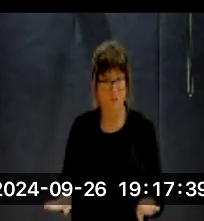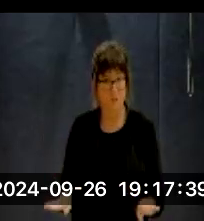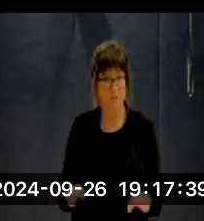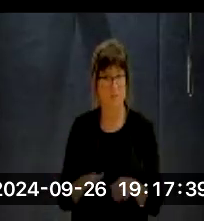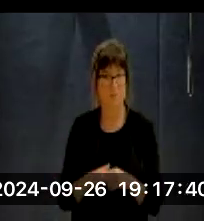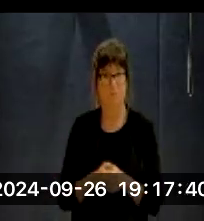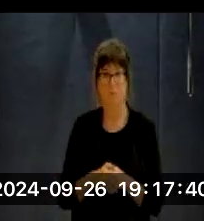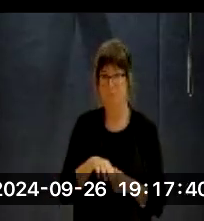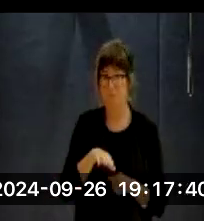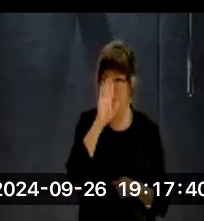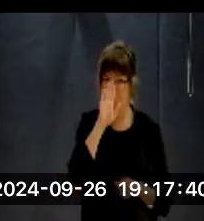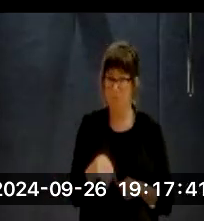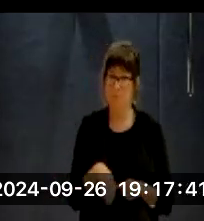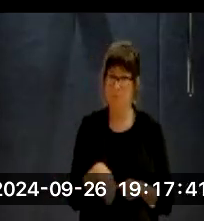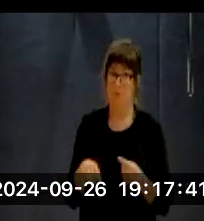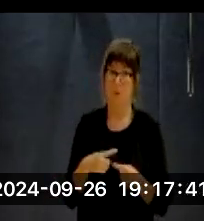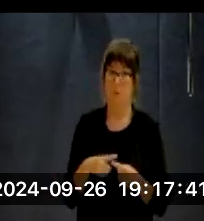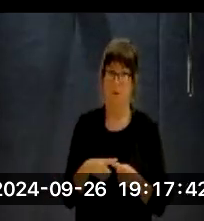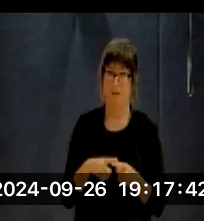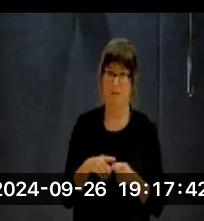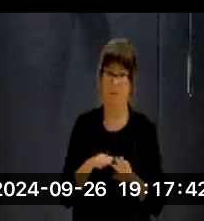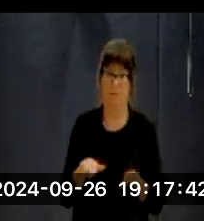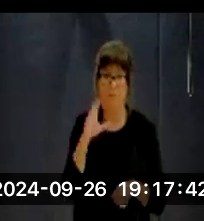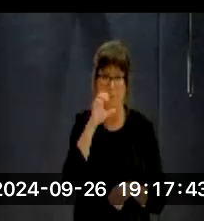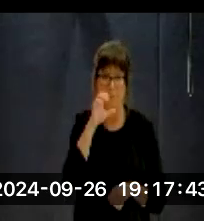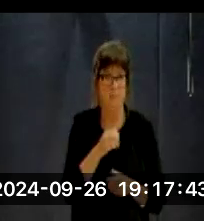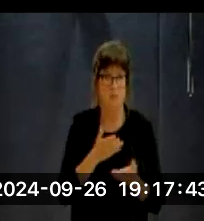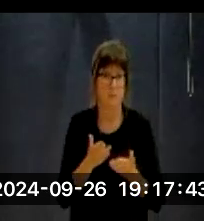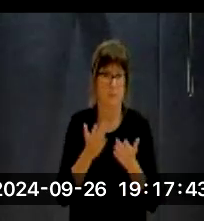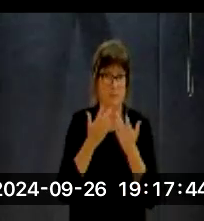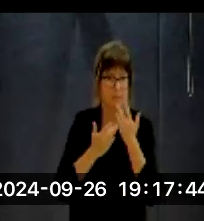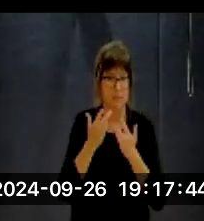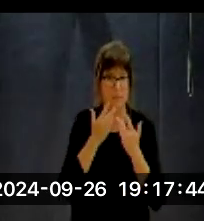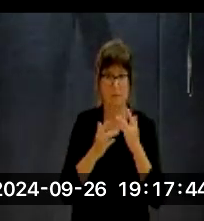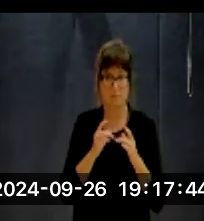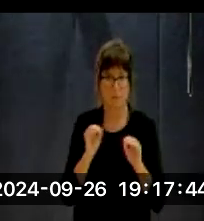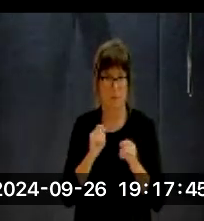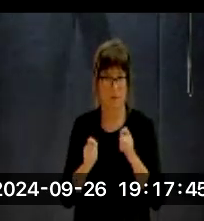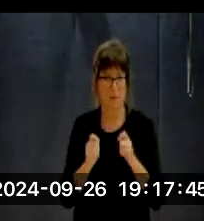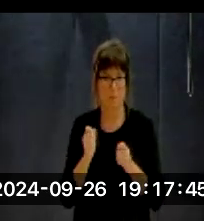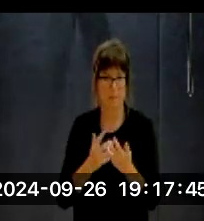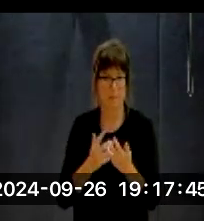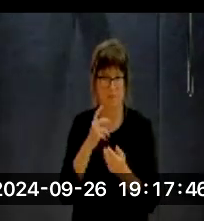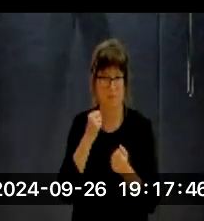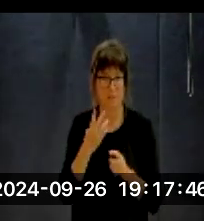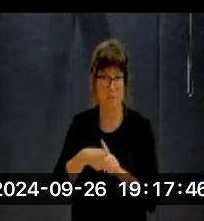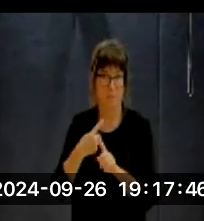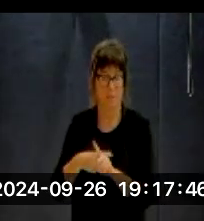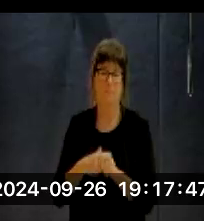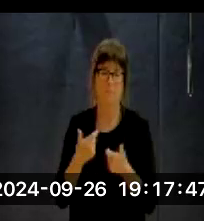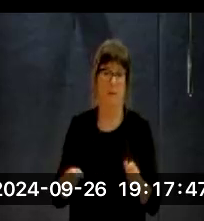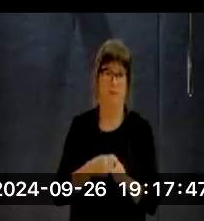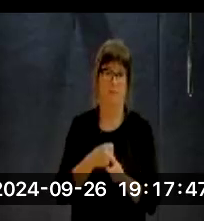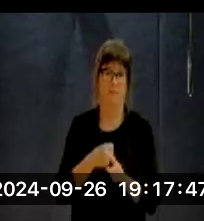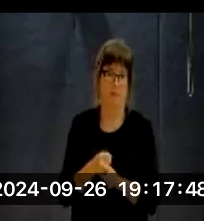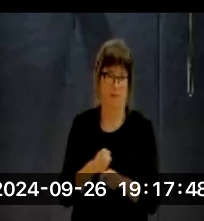you know, when they are missing services or accommodations for many, many months, it has a huge long-term